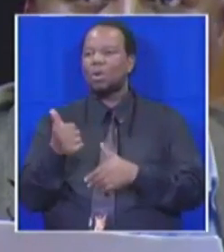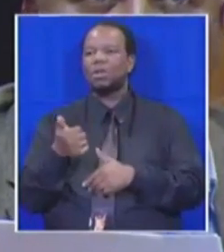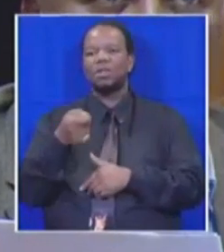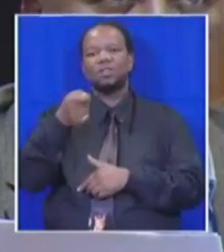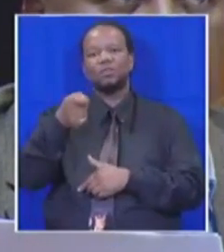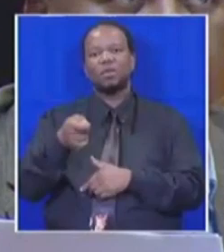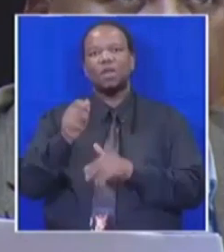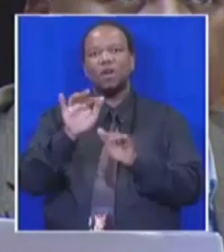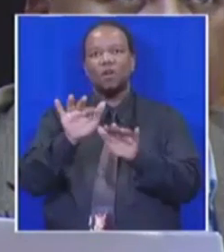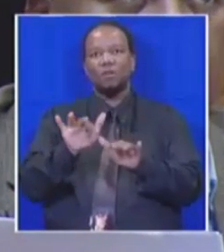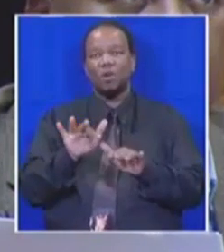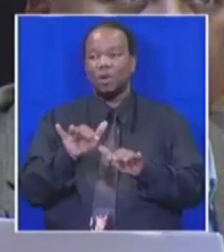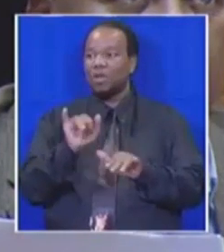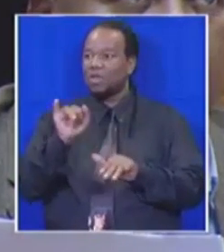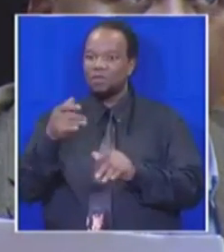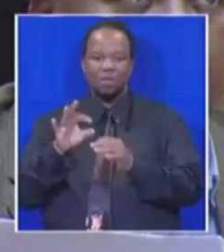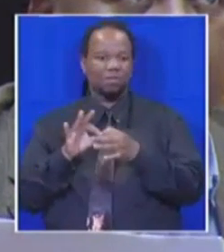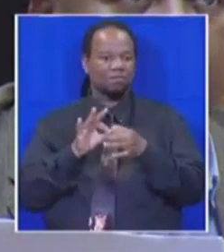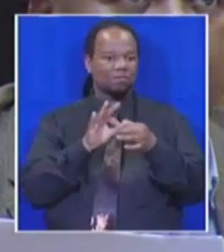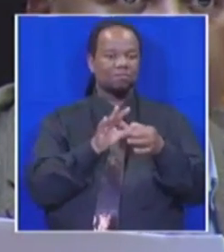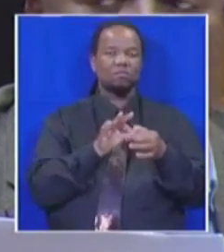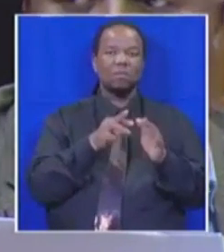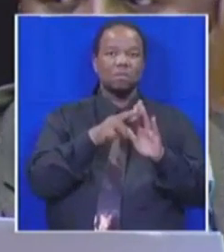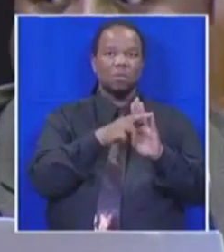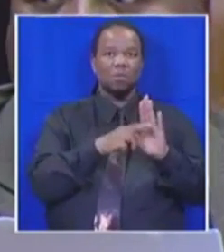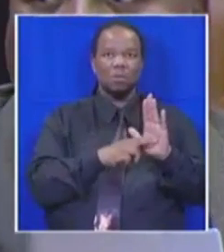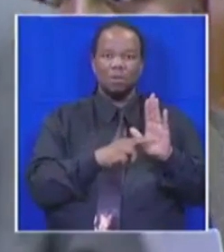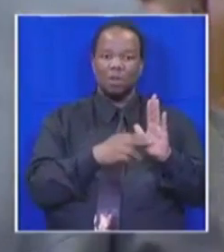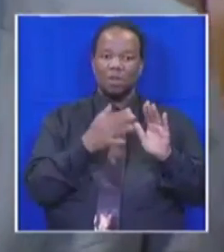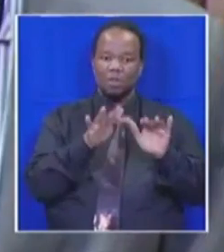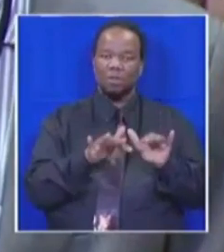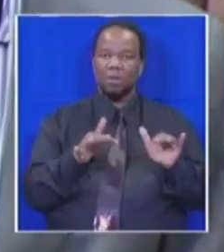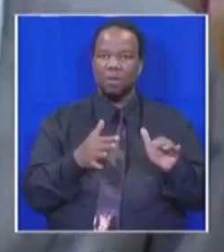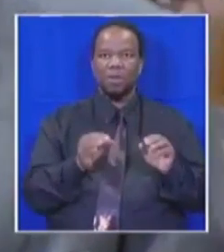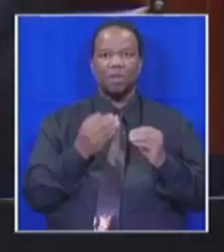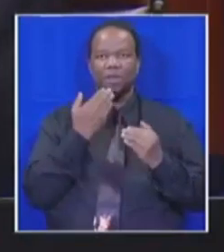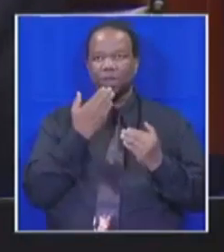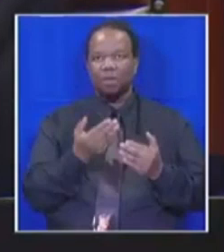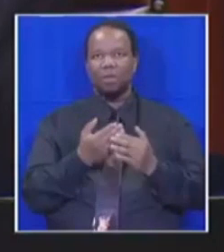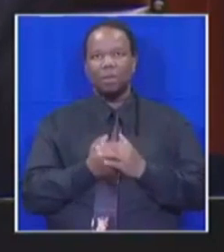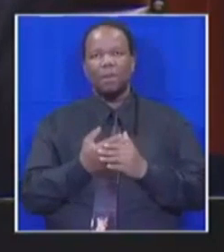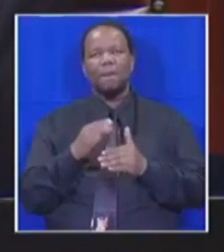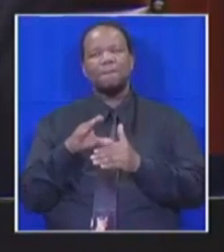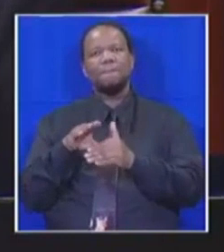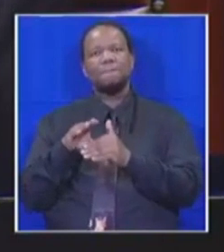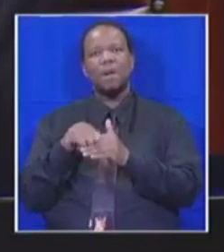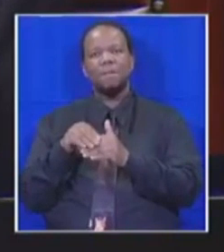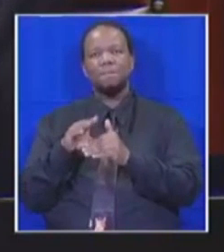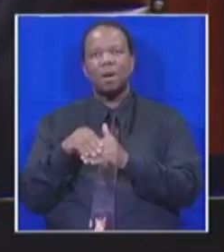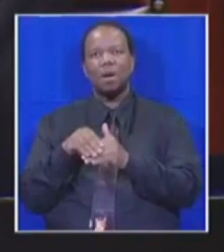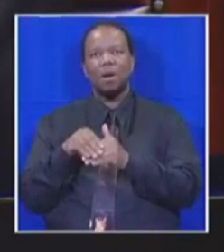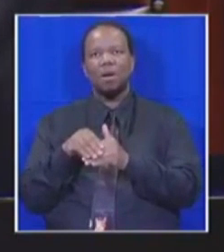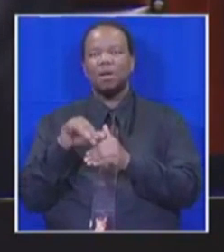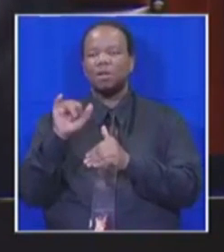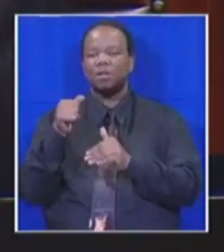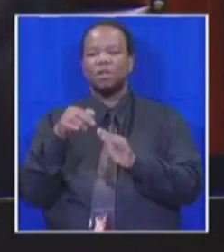allow a motion which does not comply with the regulation to be read in the House. Thank you. Honorable Member, the Chairperson.